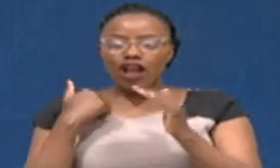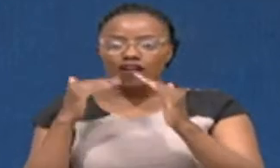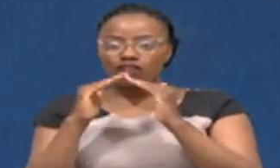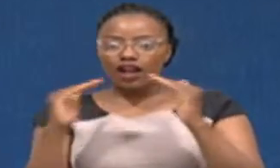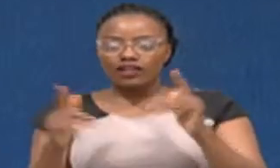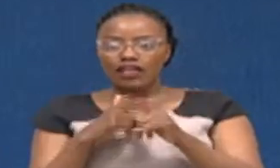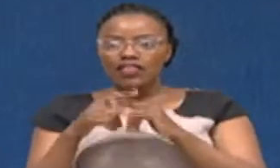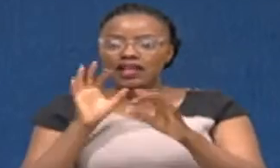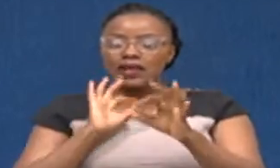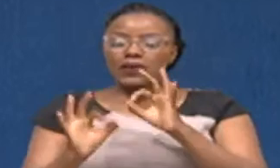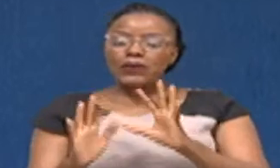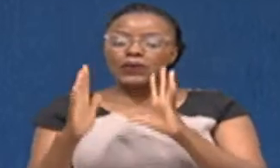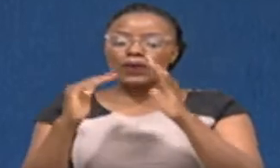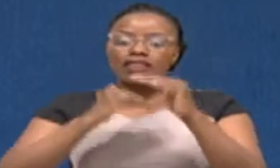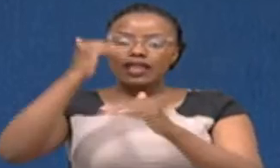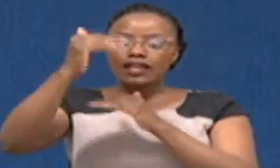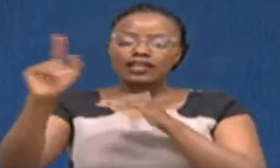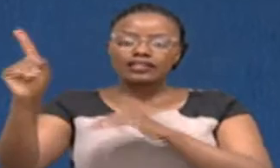it was burnt the next day.